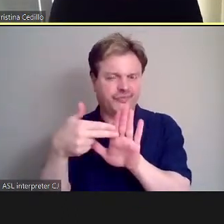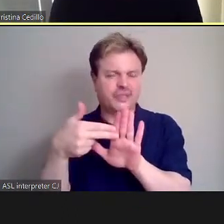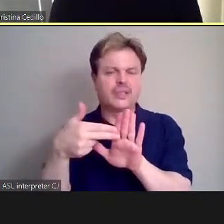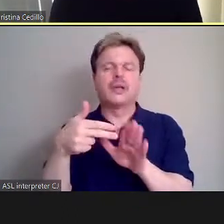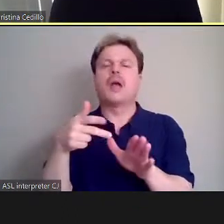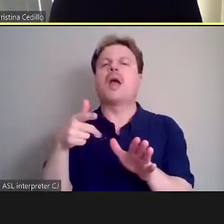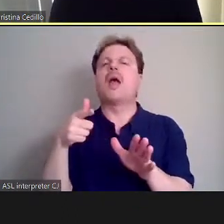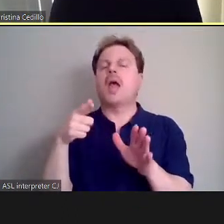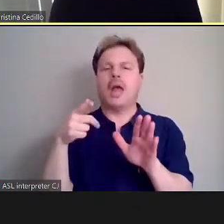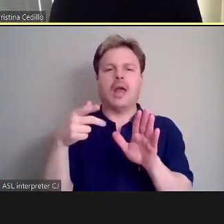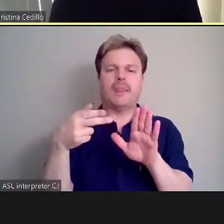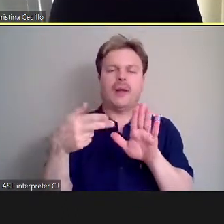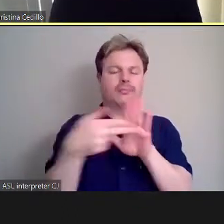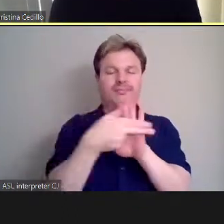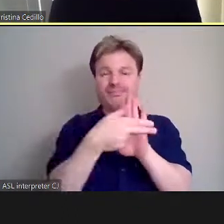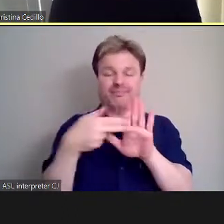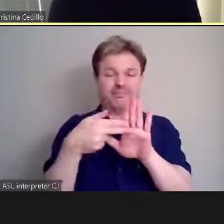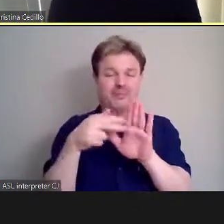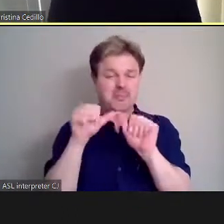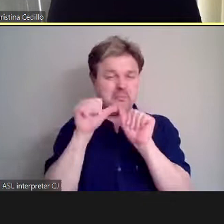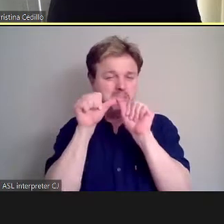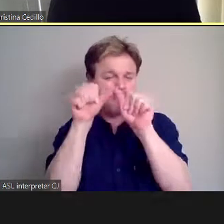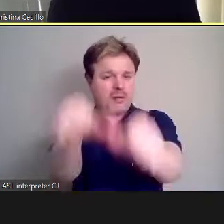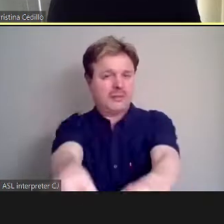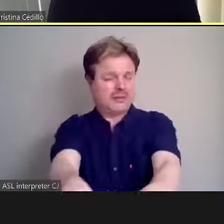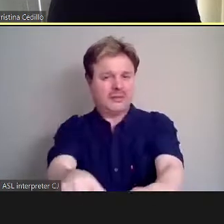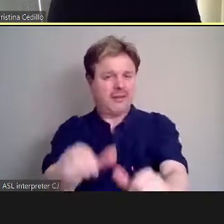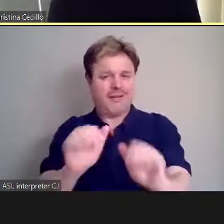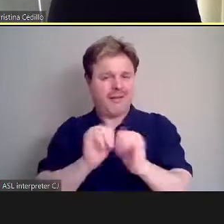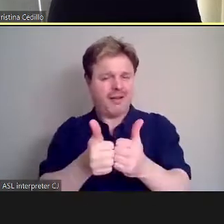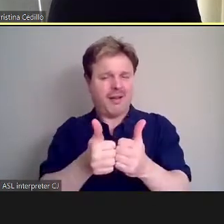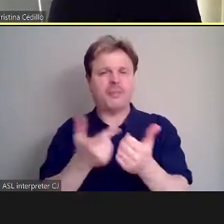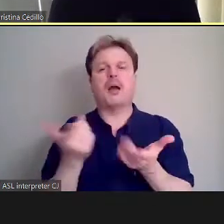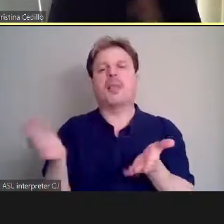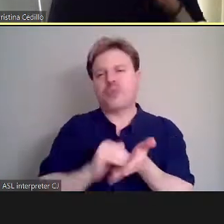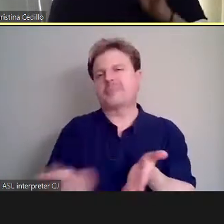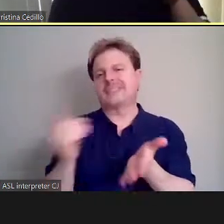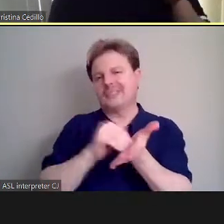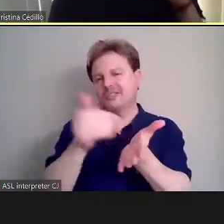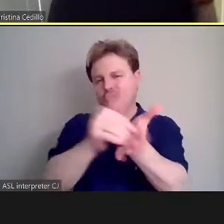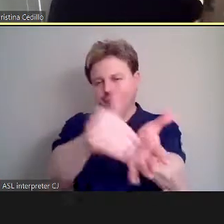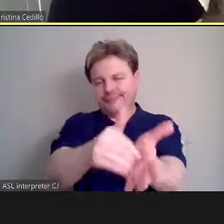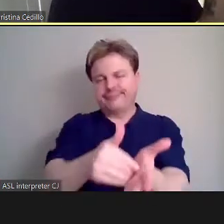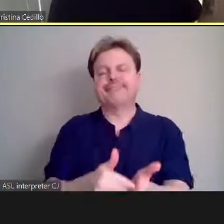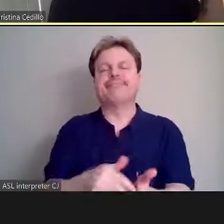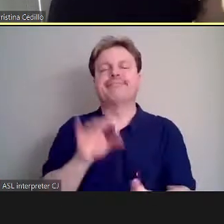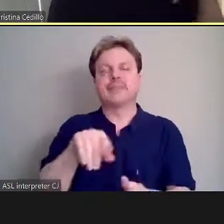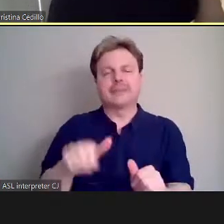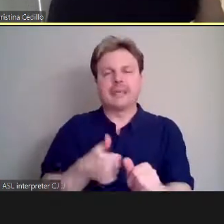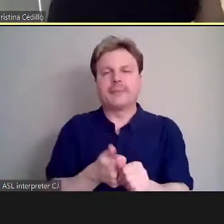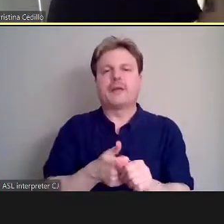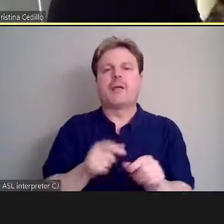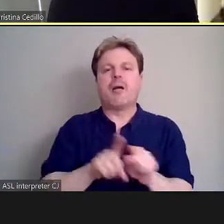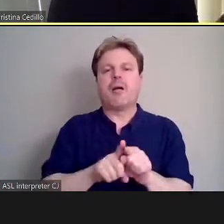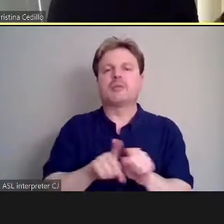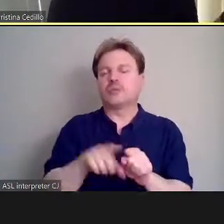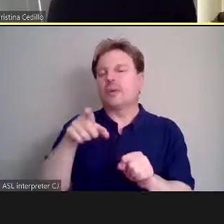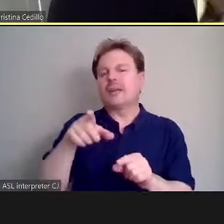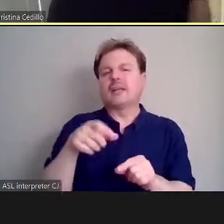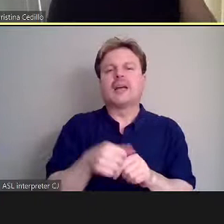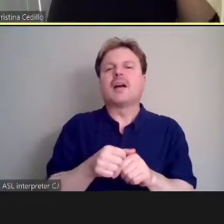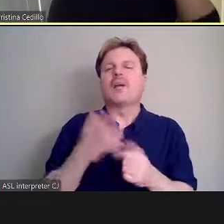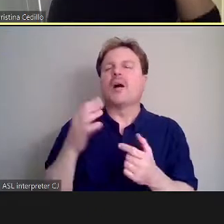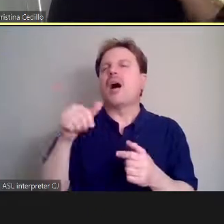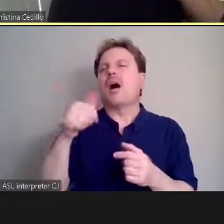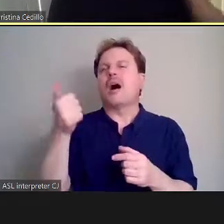permanence by their repetition, but also through what Adela Licona calls